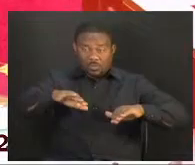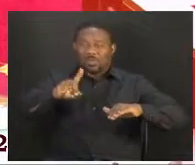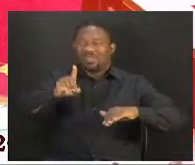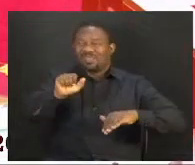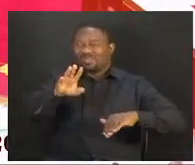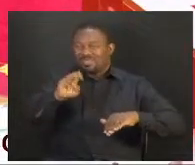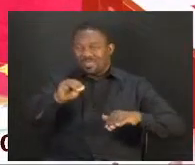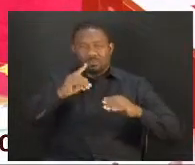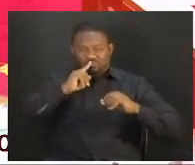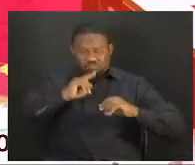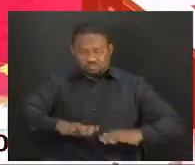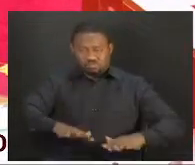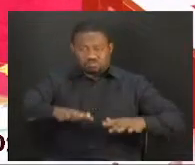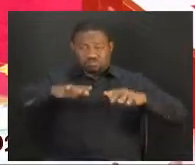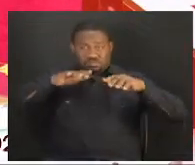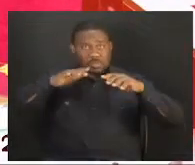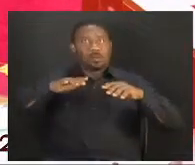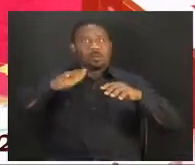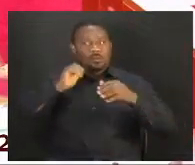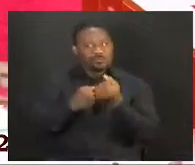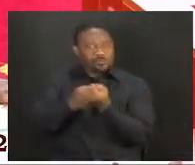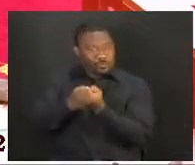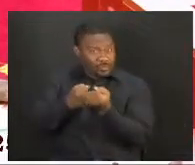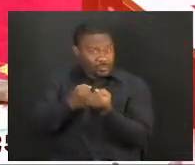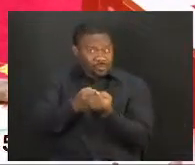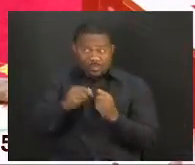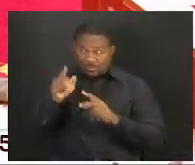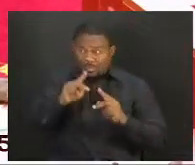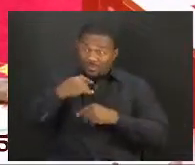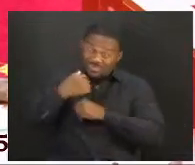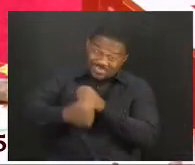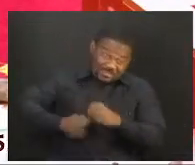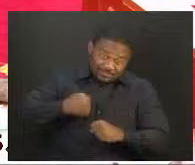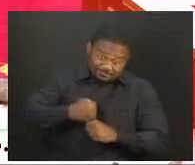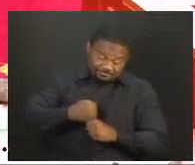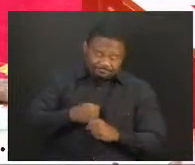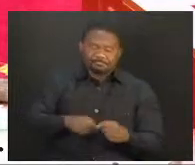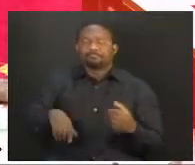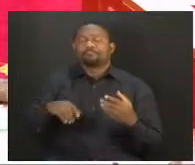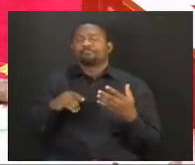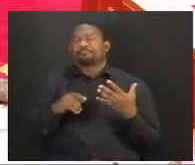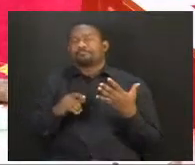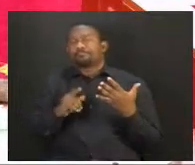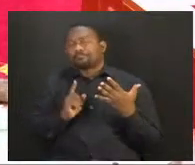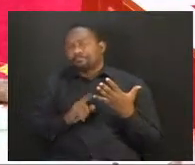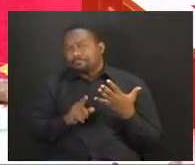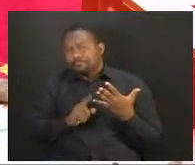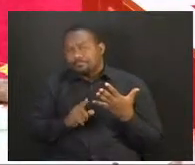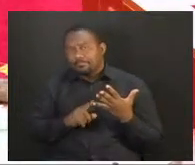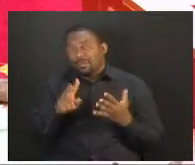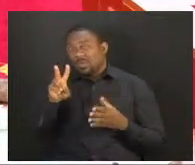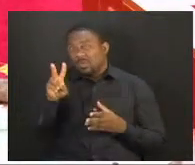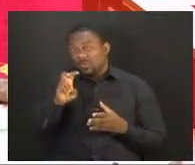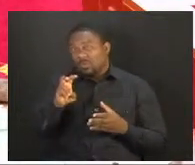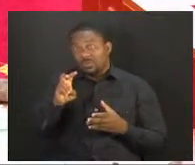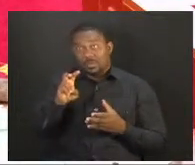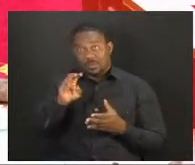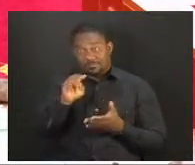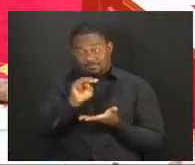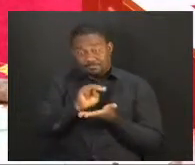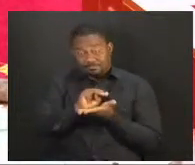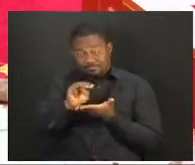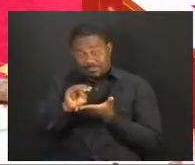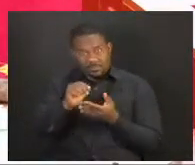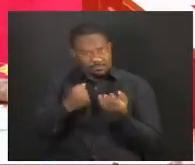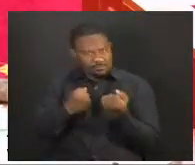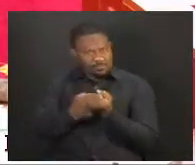Right Honourable Speaker, we have also allocated an amount of 200 million Ghana cedis to support